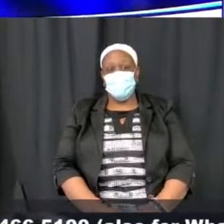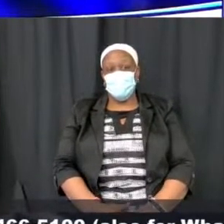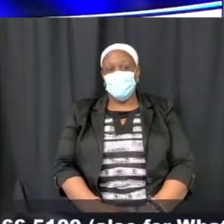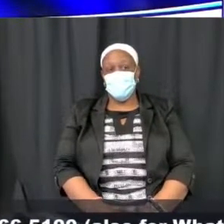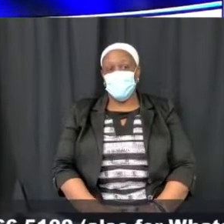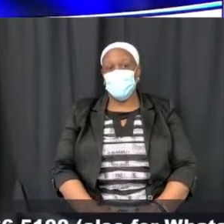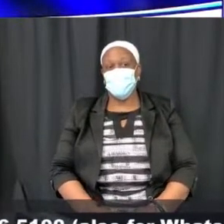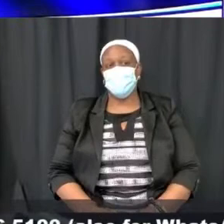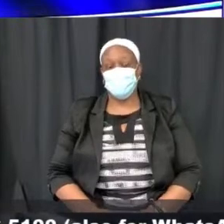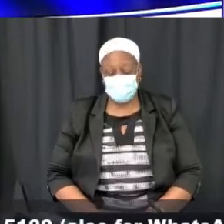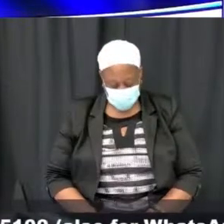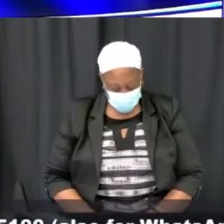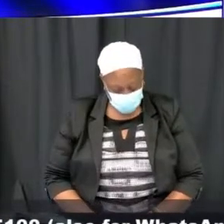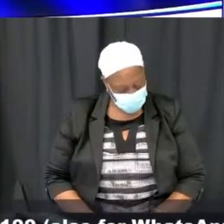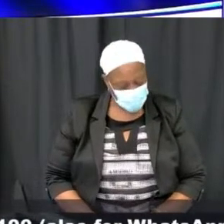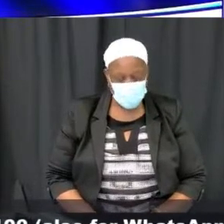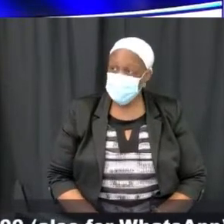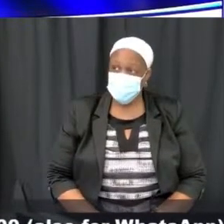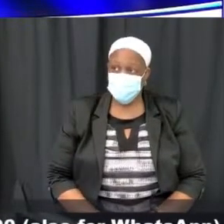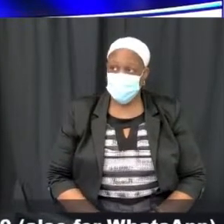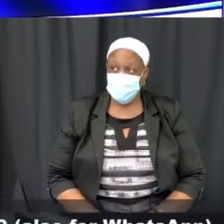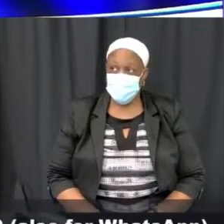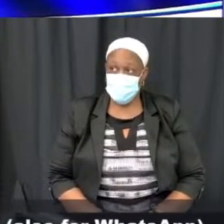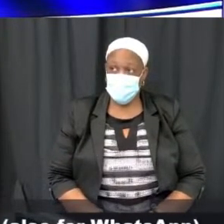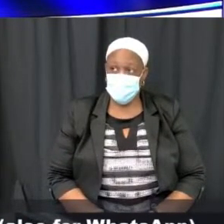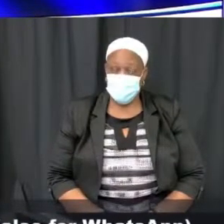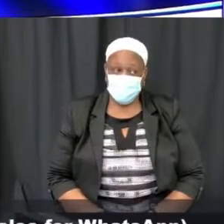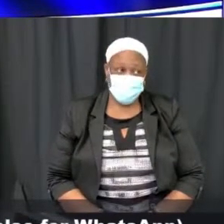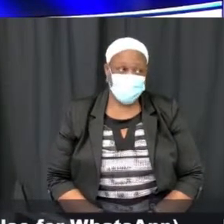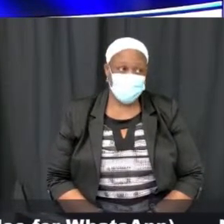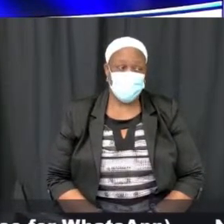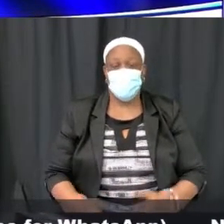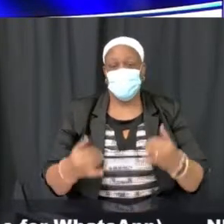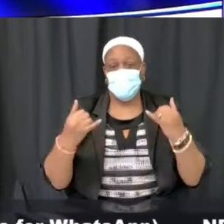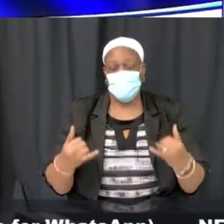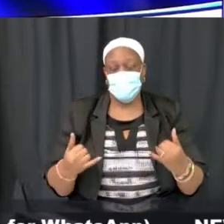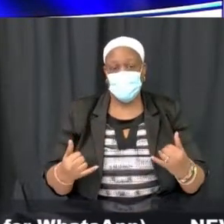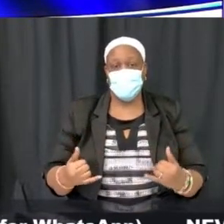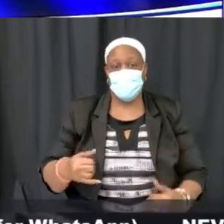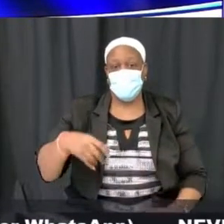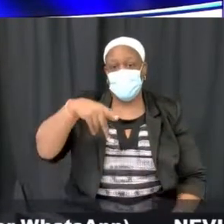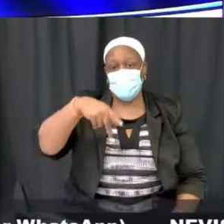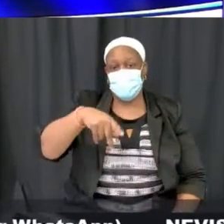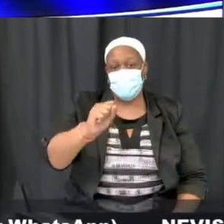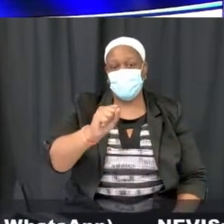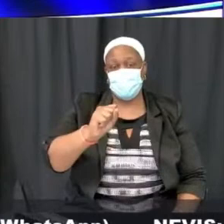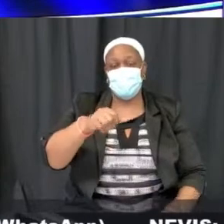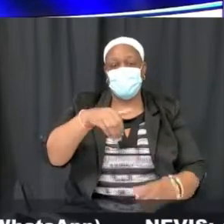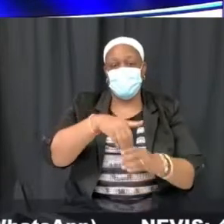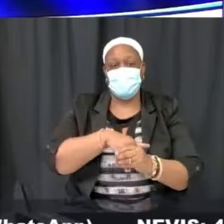Thank you, Mr. Brown. I now invite the Permanent Secretary in the Ministry of